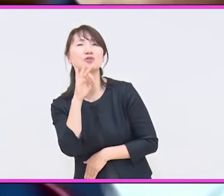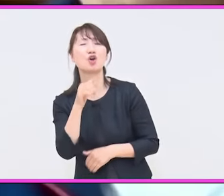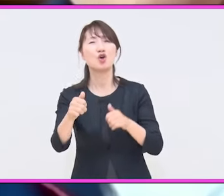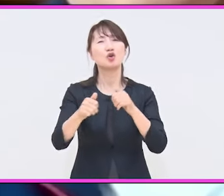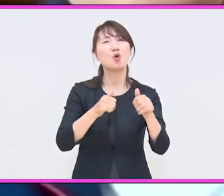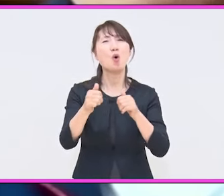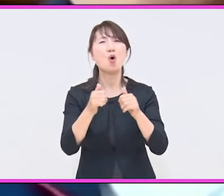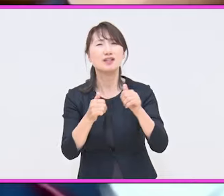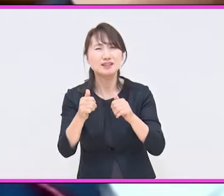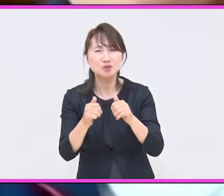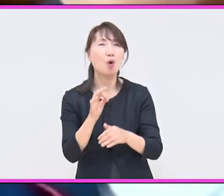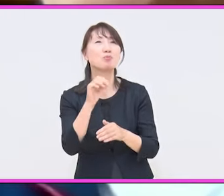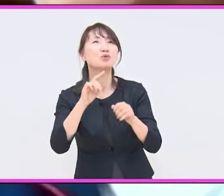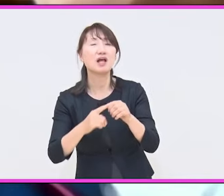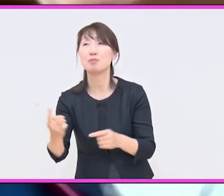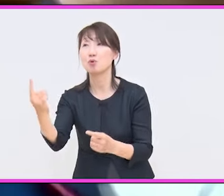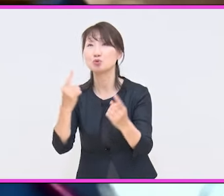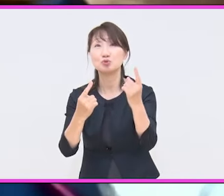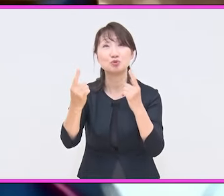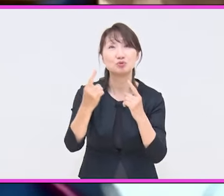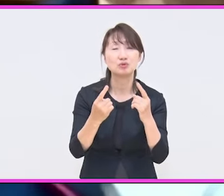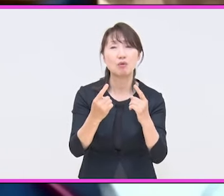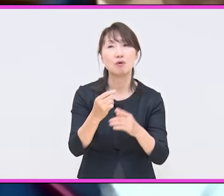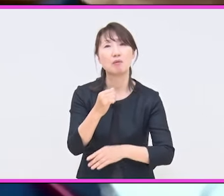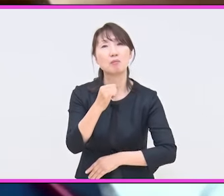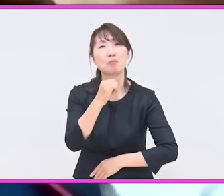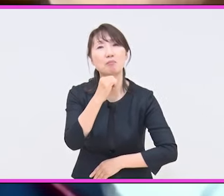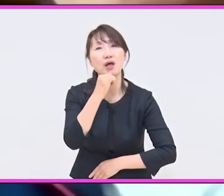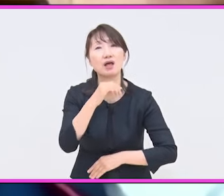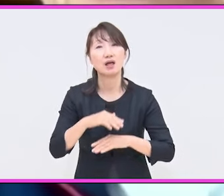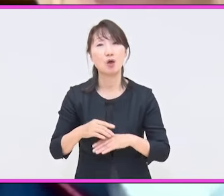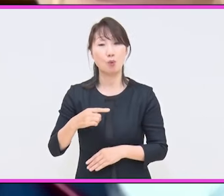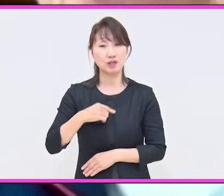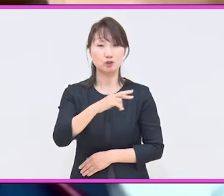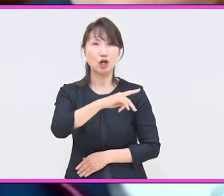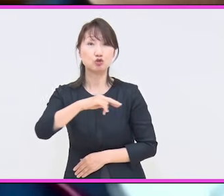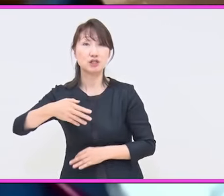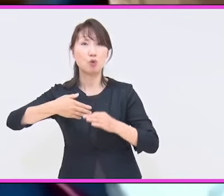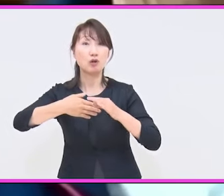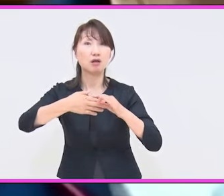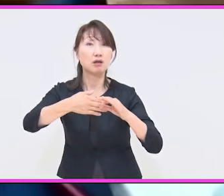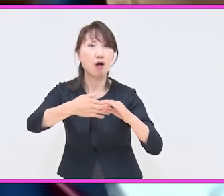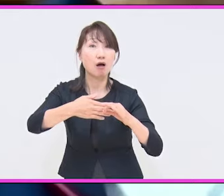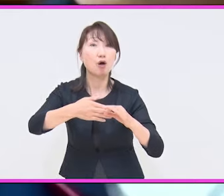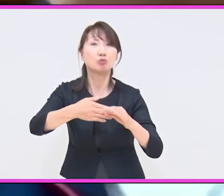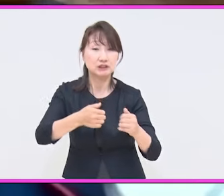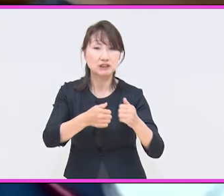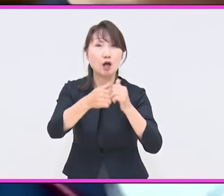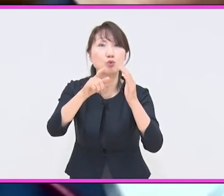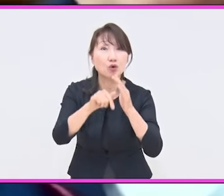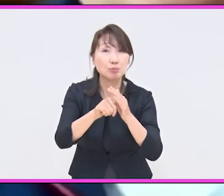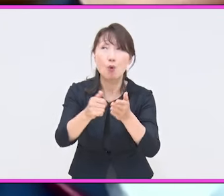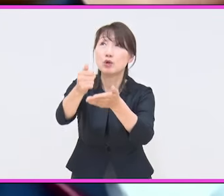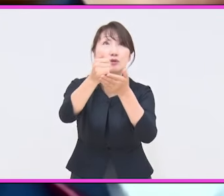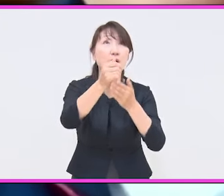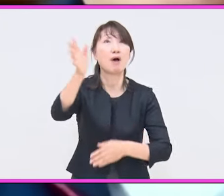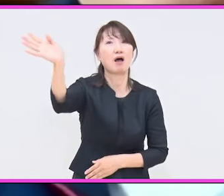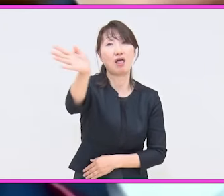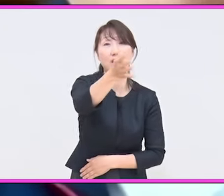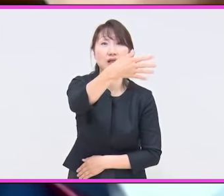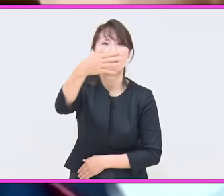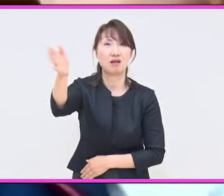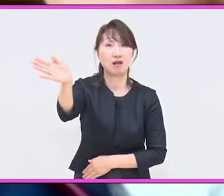at events either. If I went swimming or I was playing table tennis, there were no spectators.